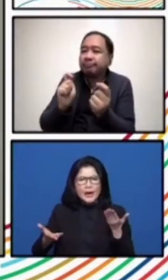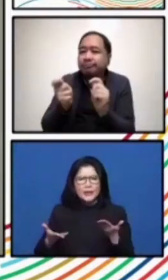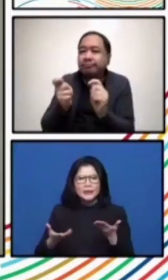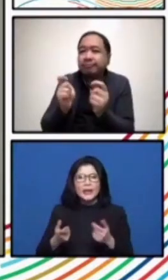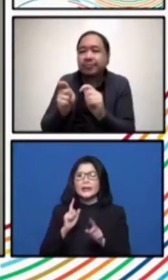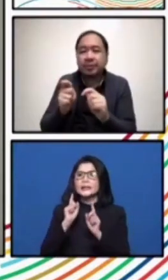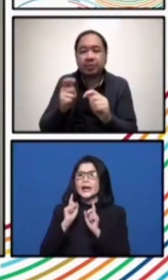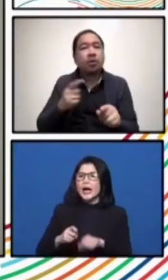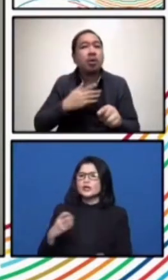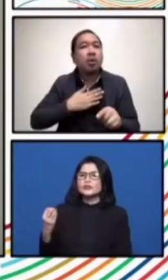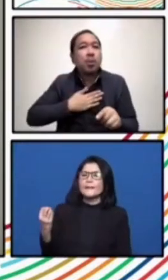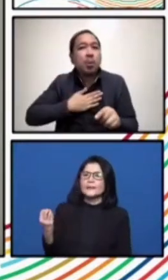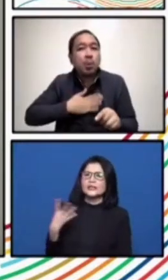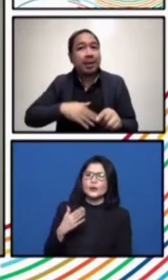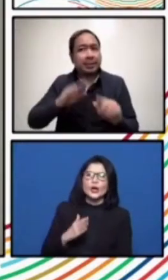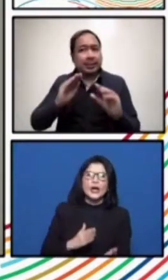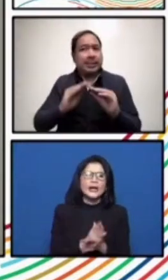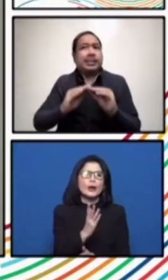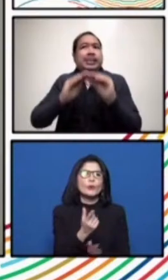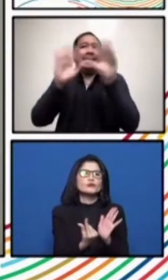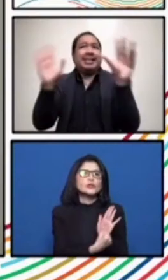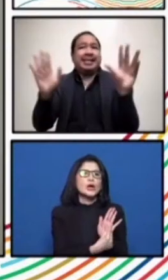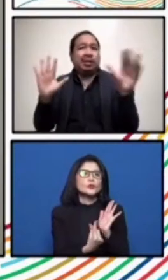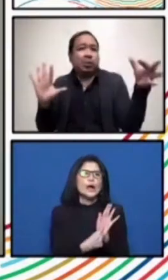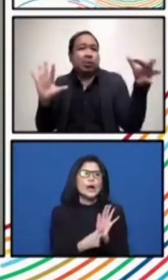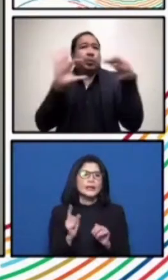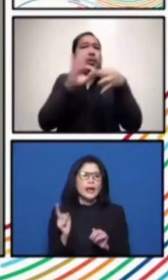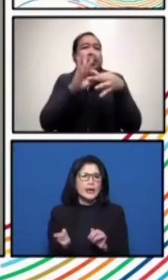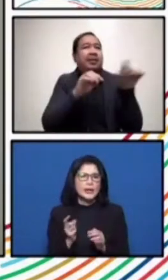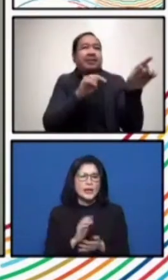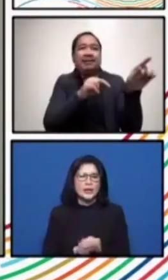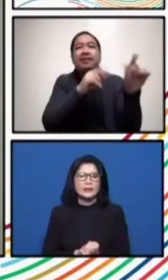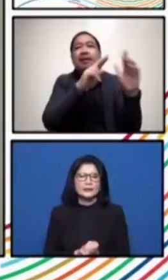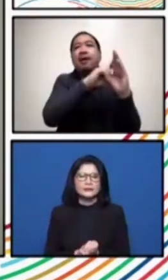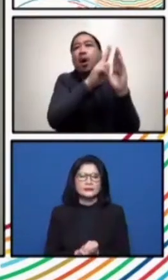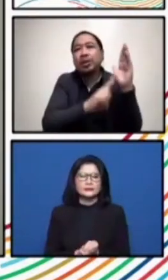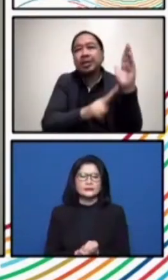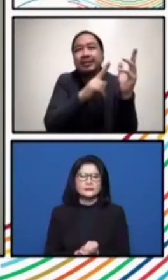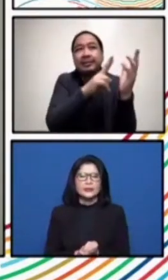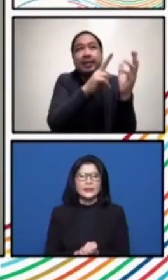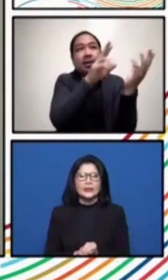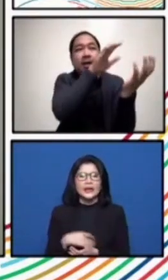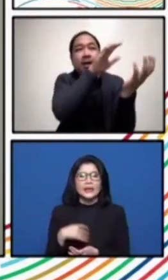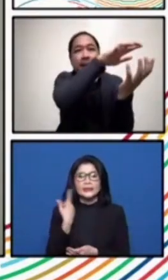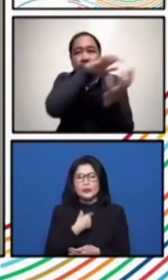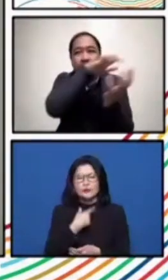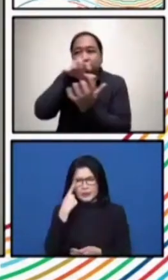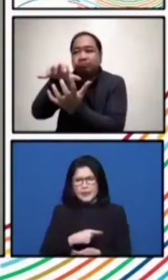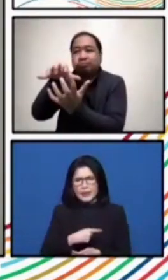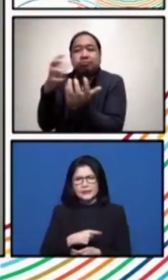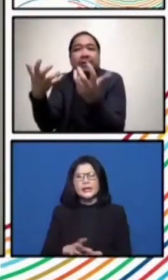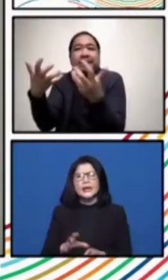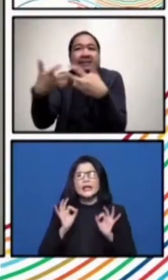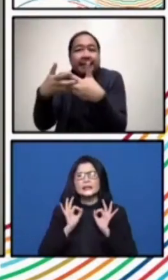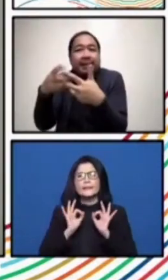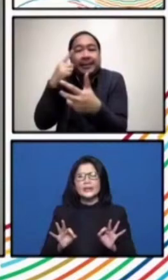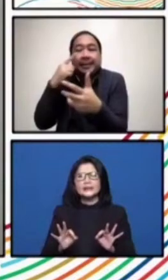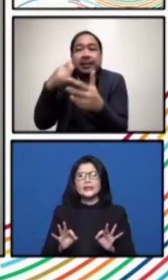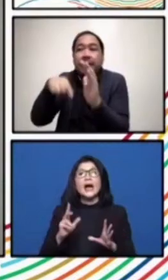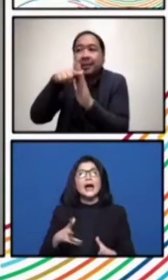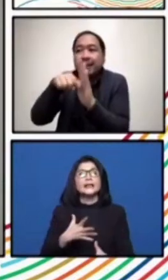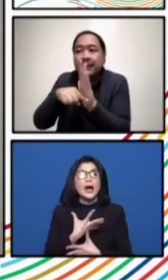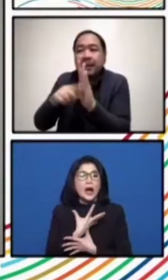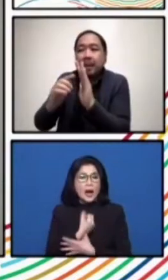we would prefer that there is explicit reference to the Convention as a whole precisely so as we just heard the purpose the definitions the